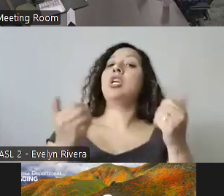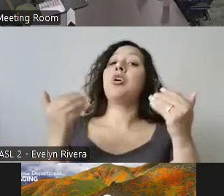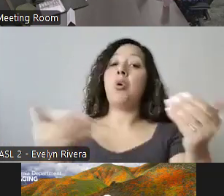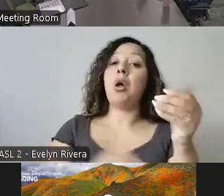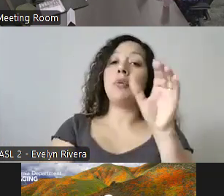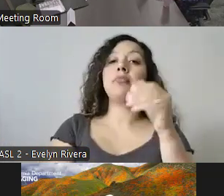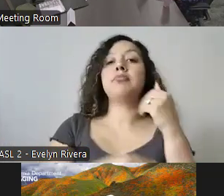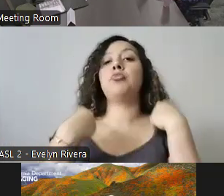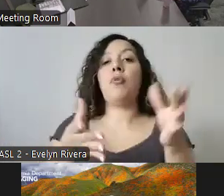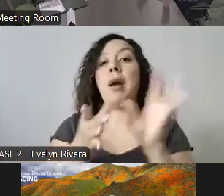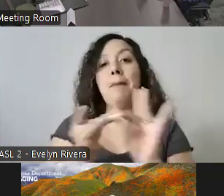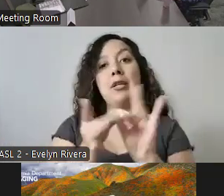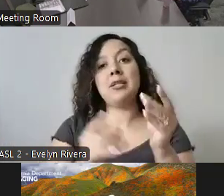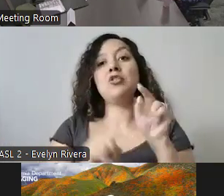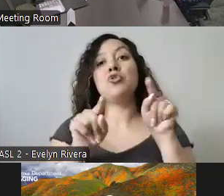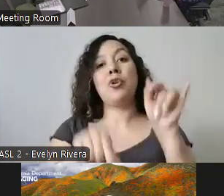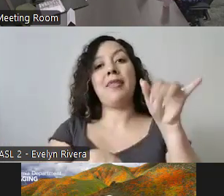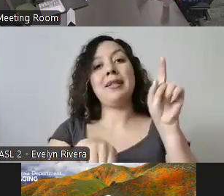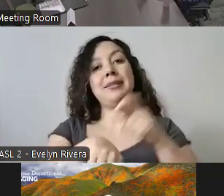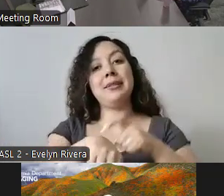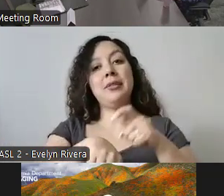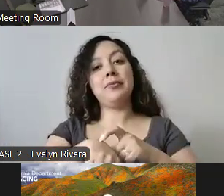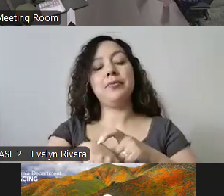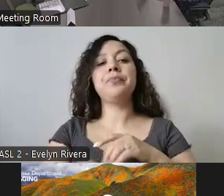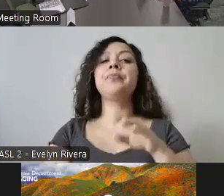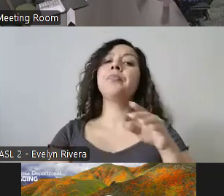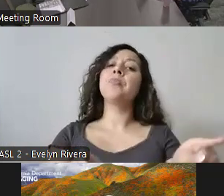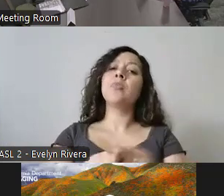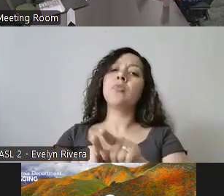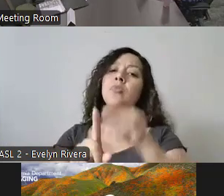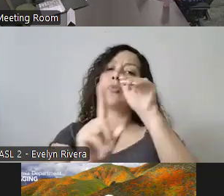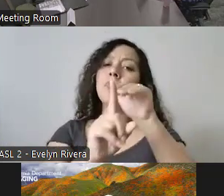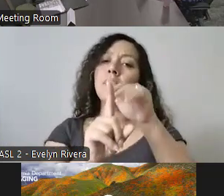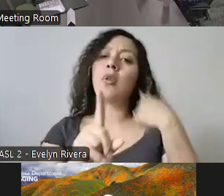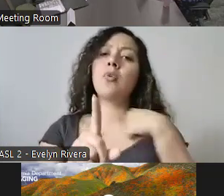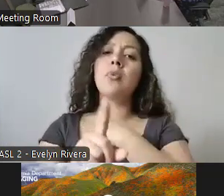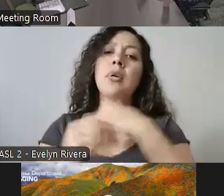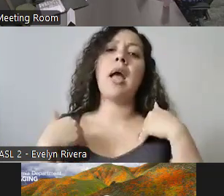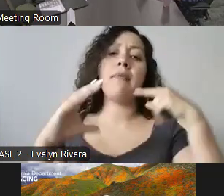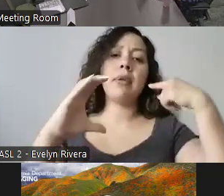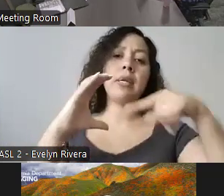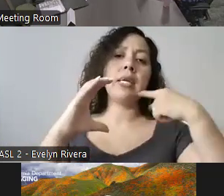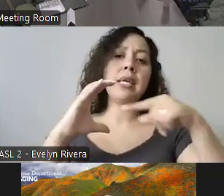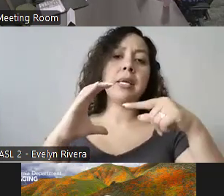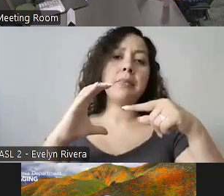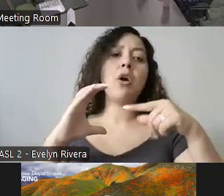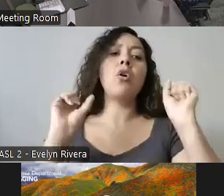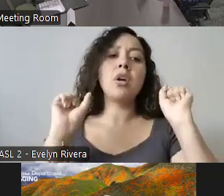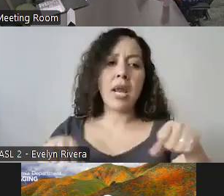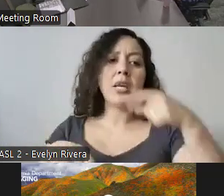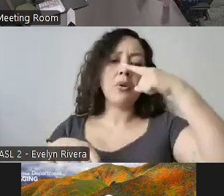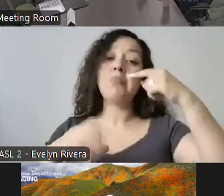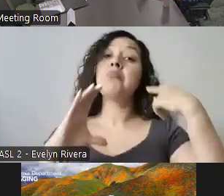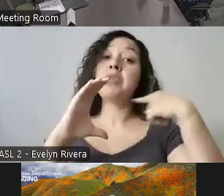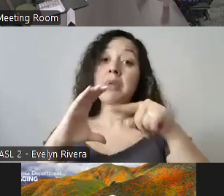time. Do note that we have an email box, and we can accept your comments at any time. Please email